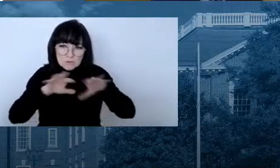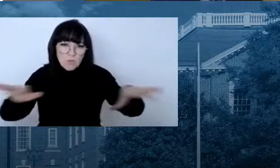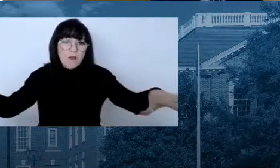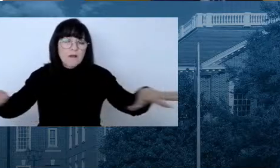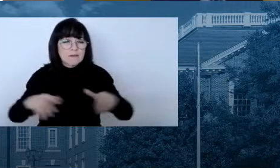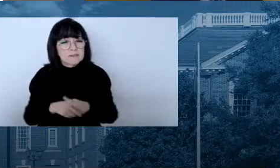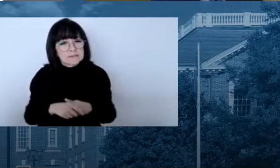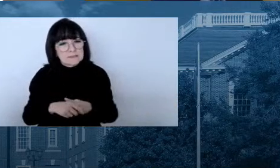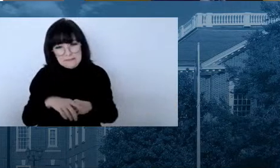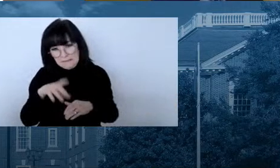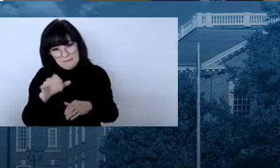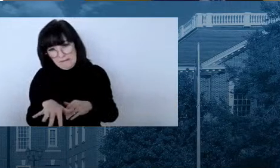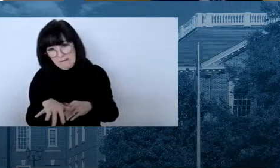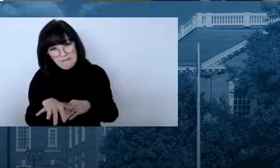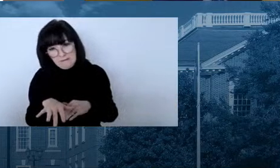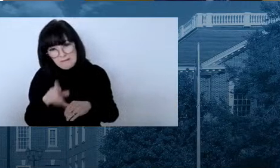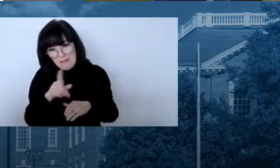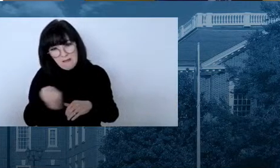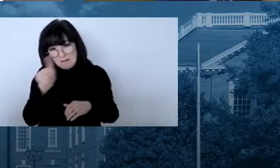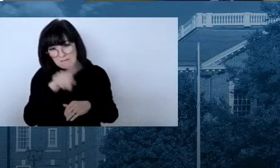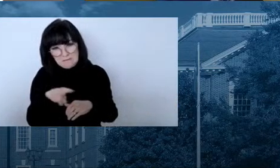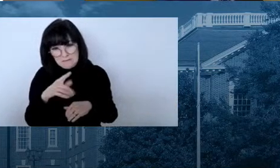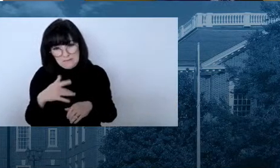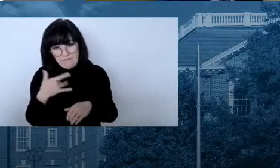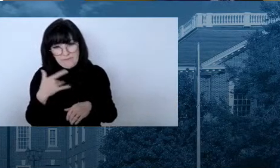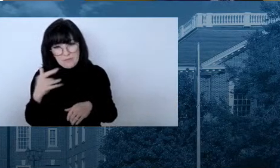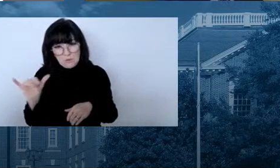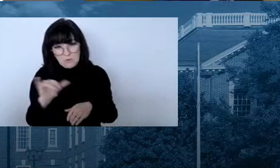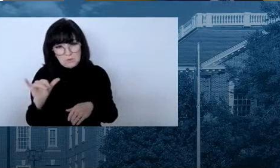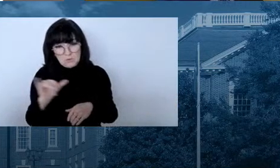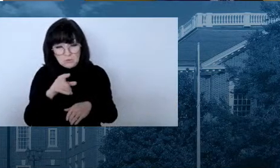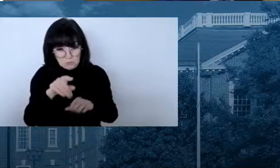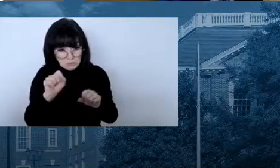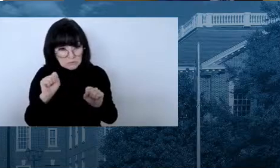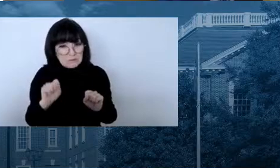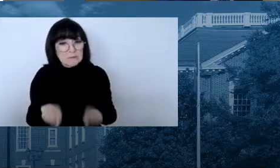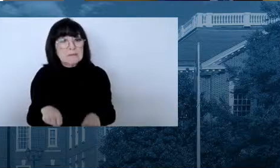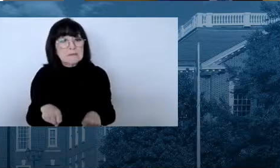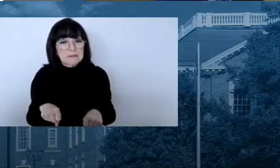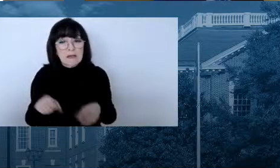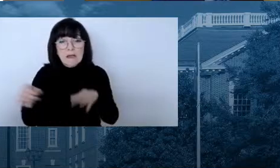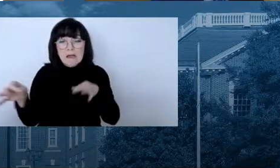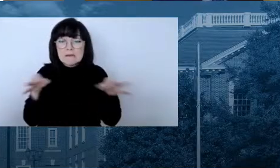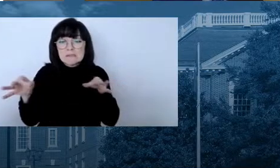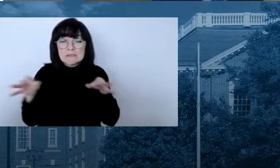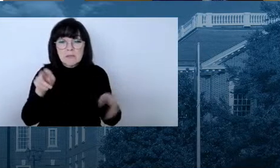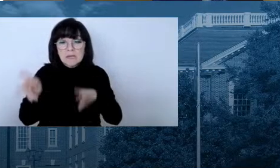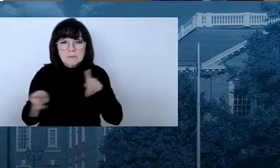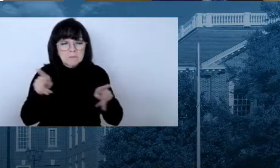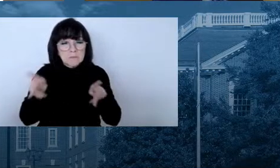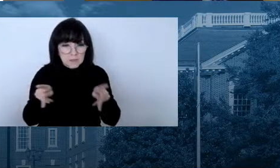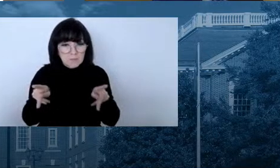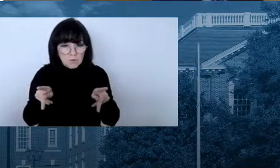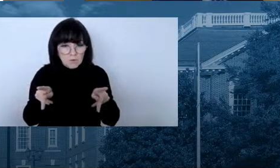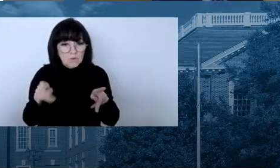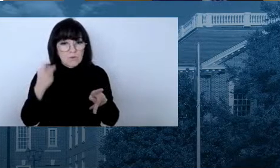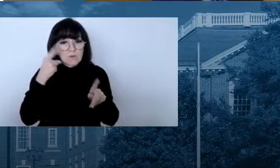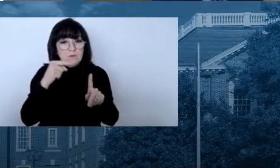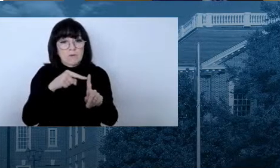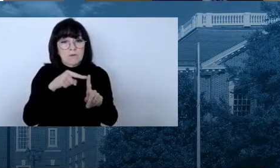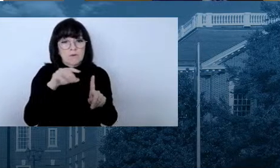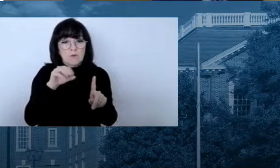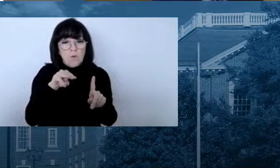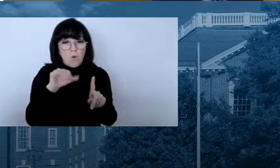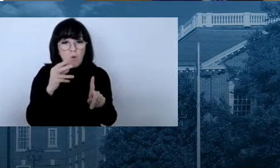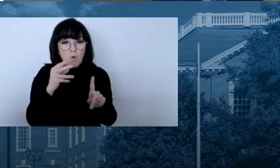an issuance that you would all follow personally? Can you reassure people that even with this variant, that's a safe time